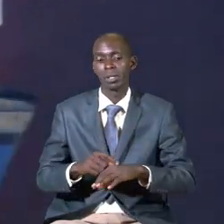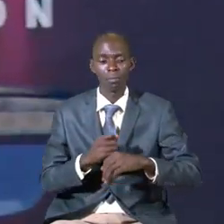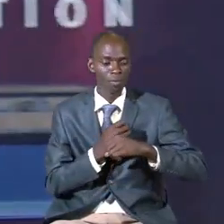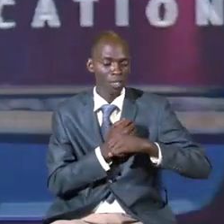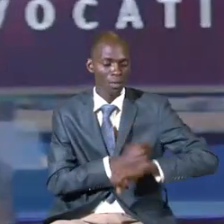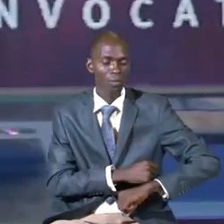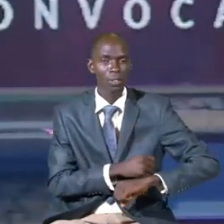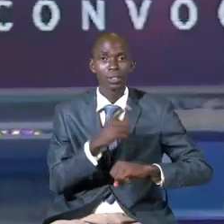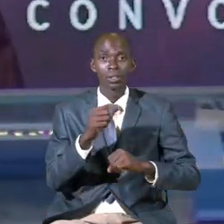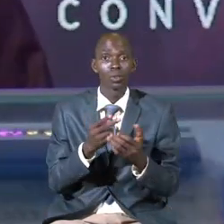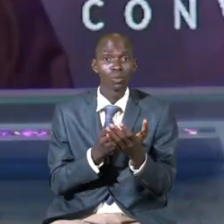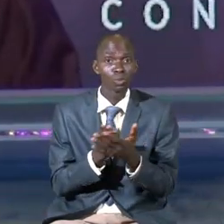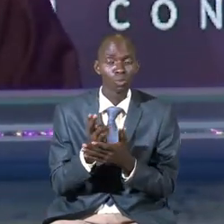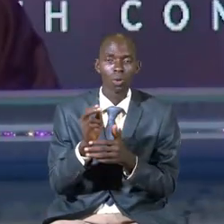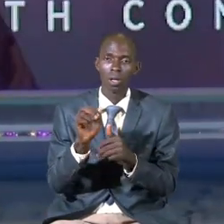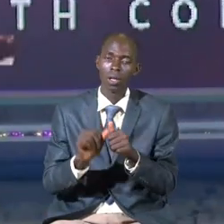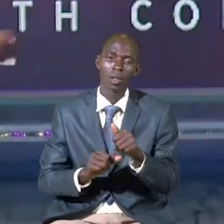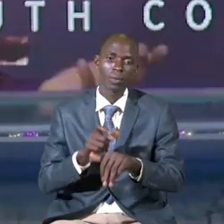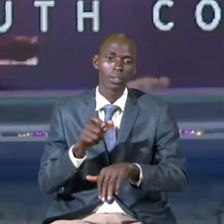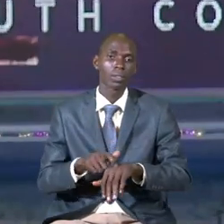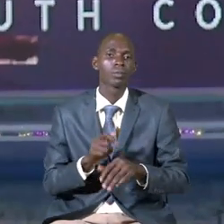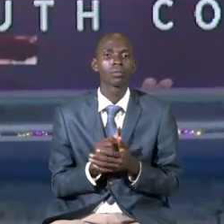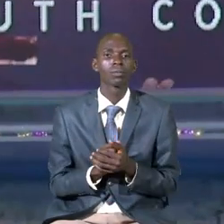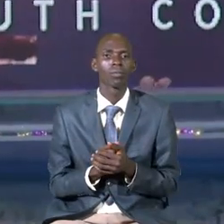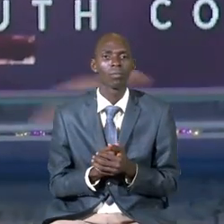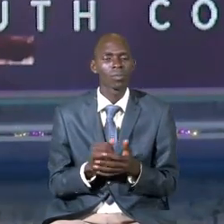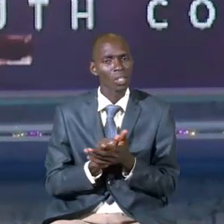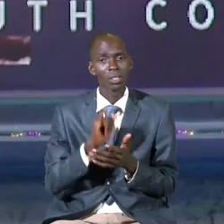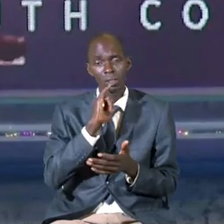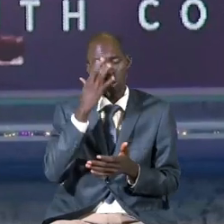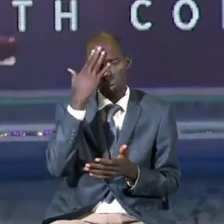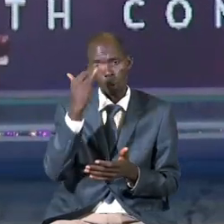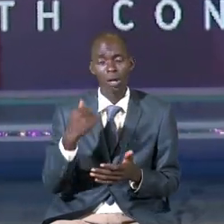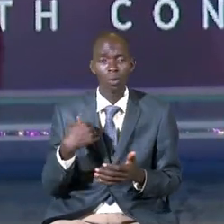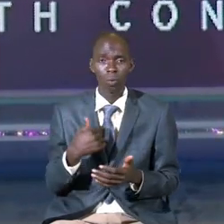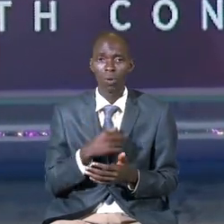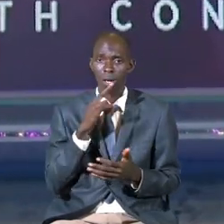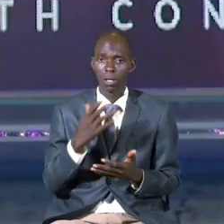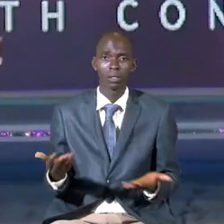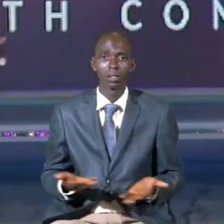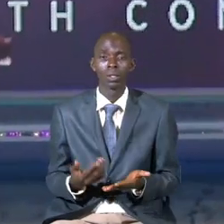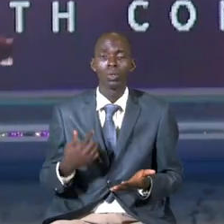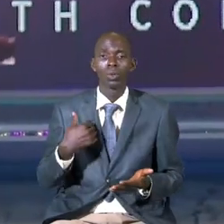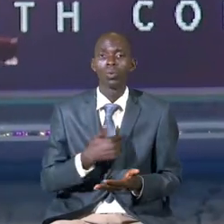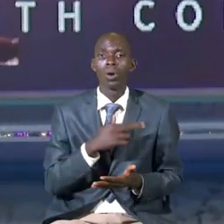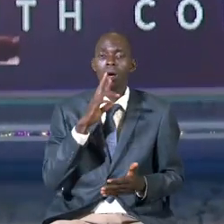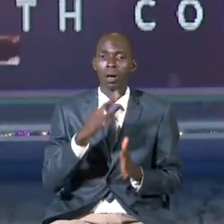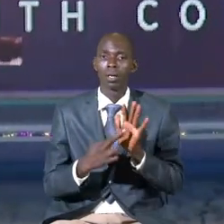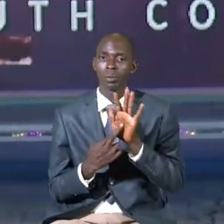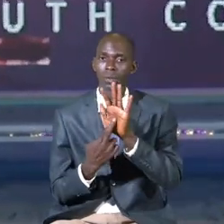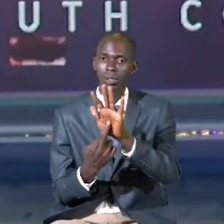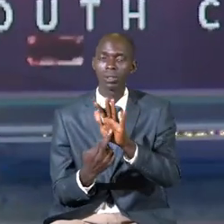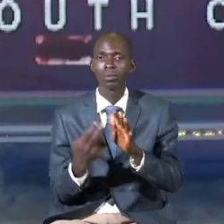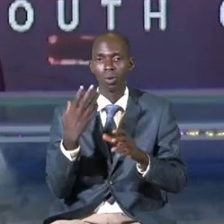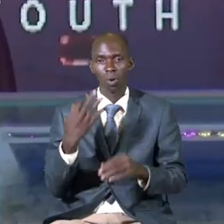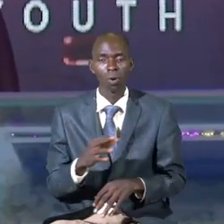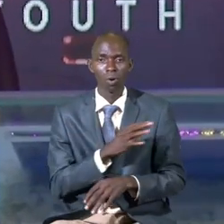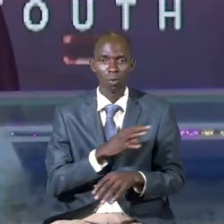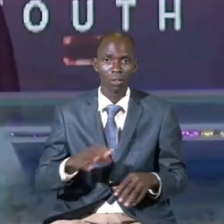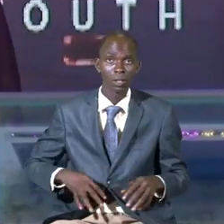truth every time that's why we're here where representatives of christ is the